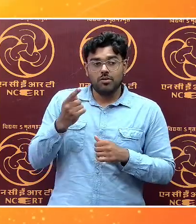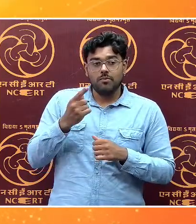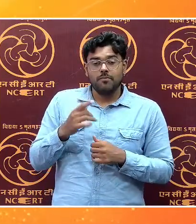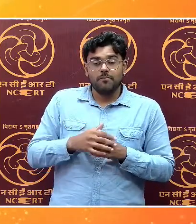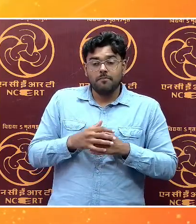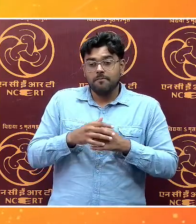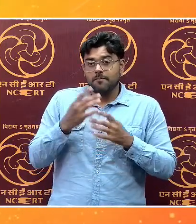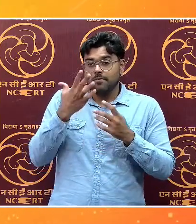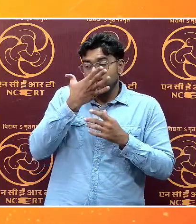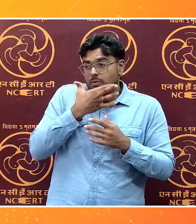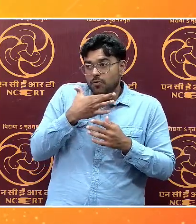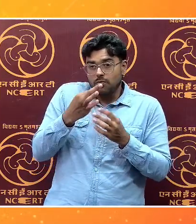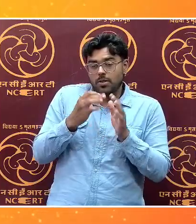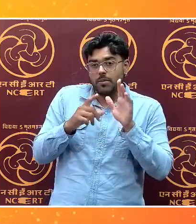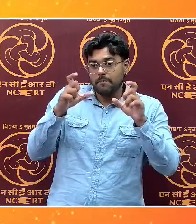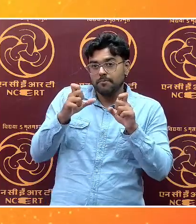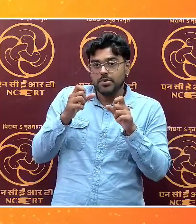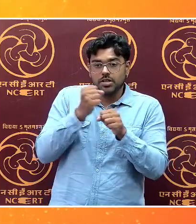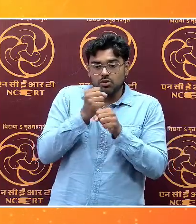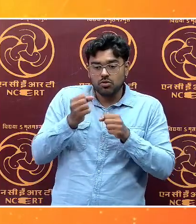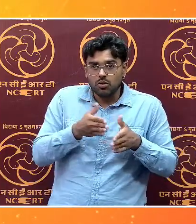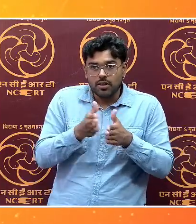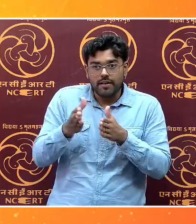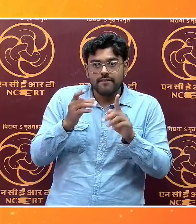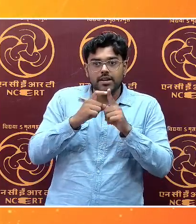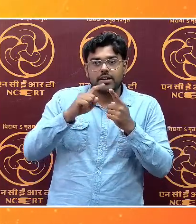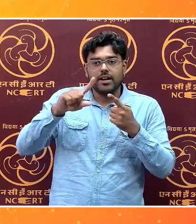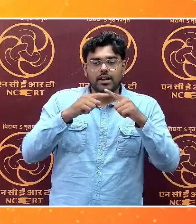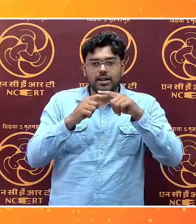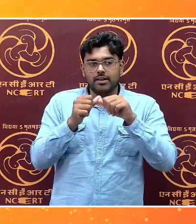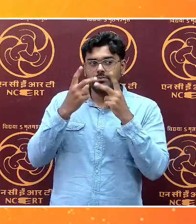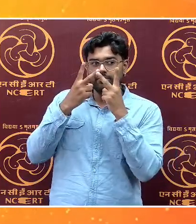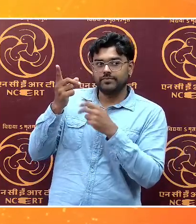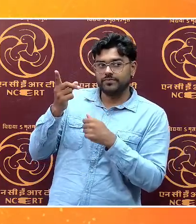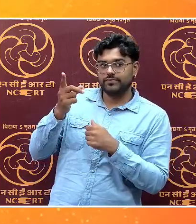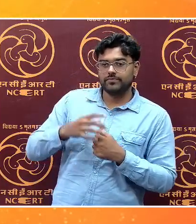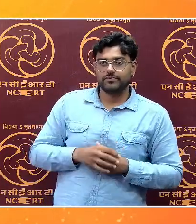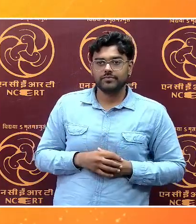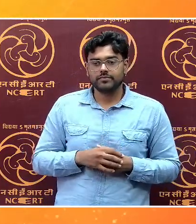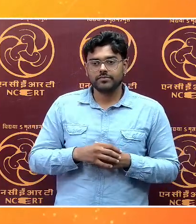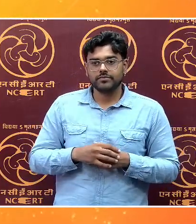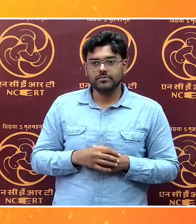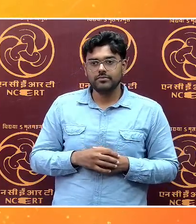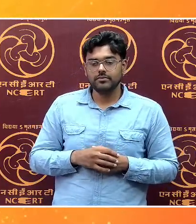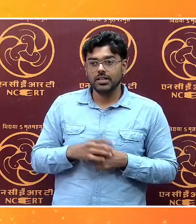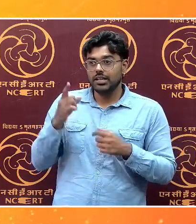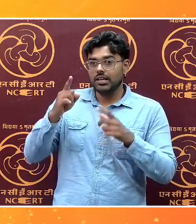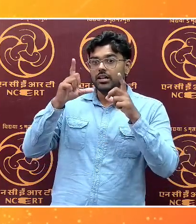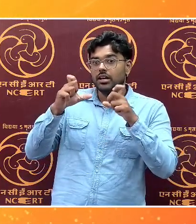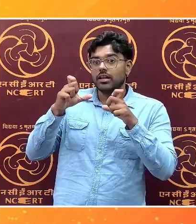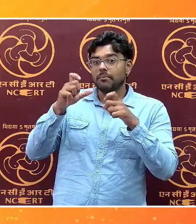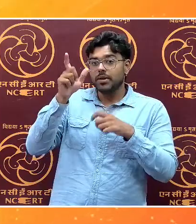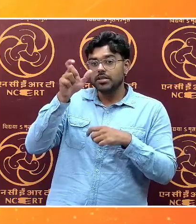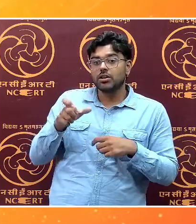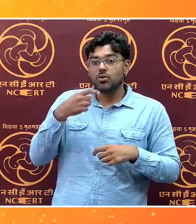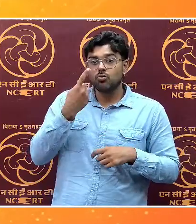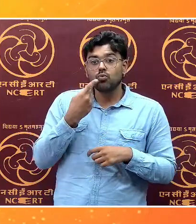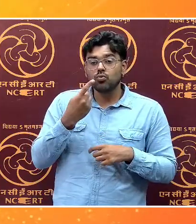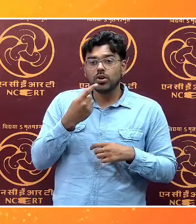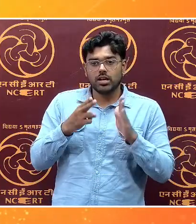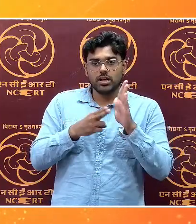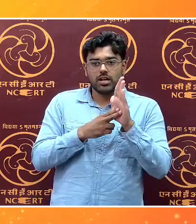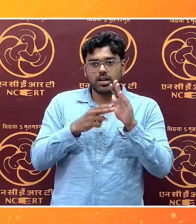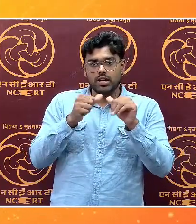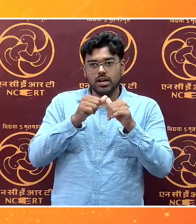fascinating picture of Godavari Delta. This picture was taken by NASA, an